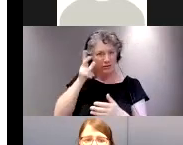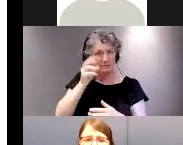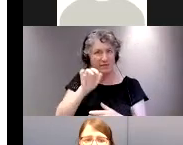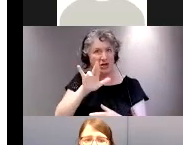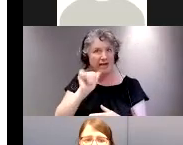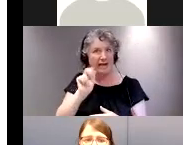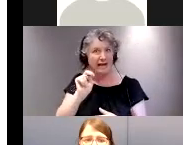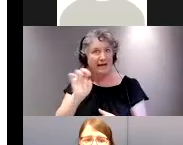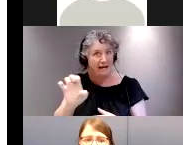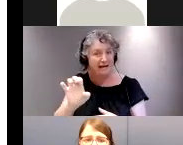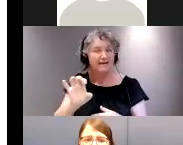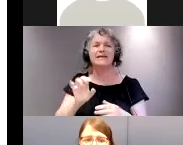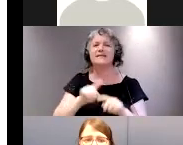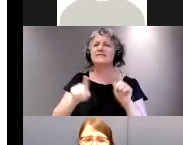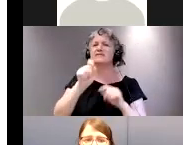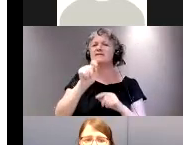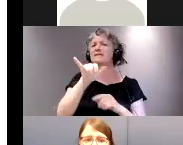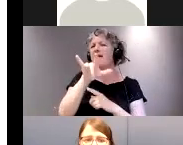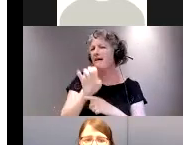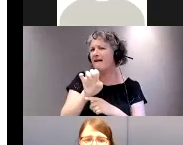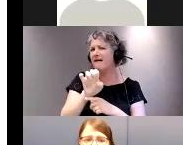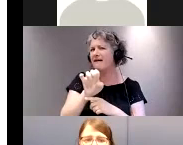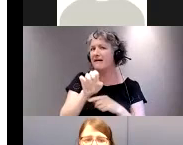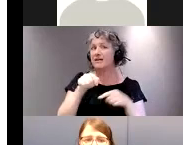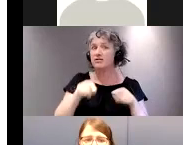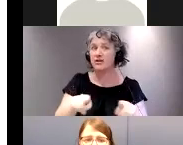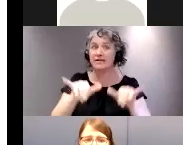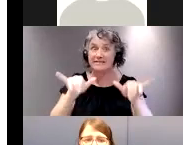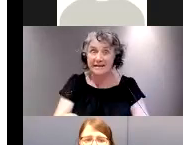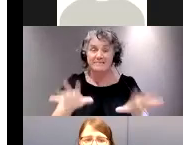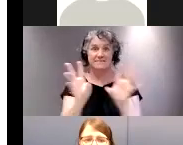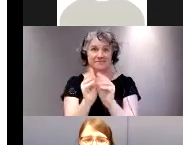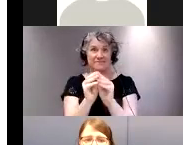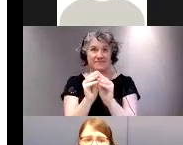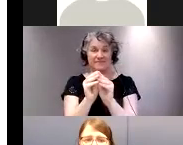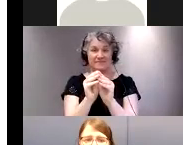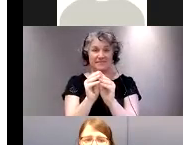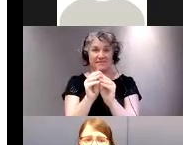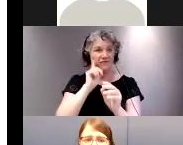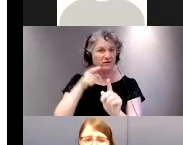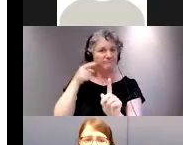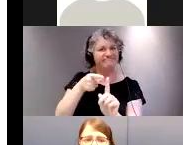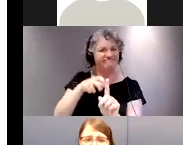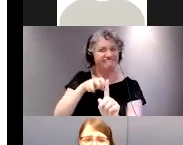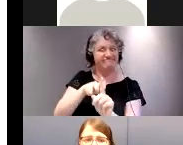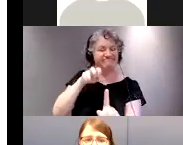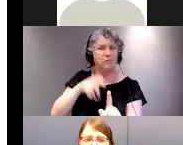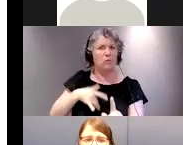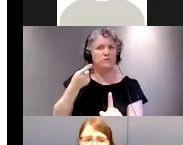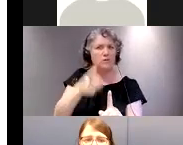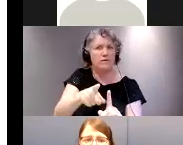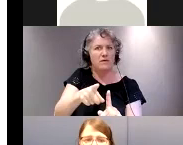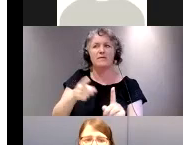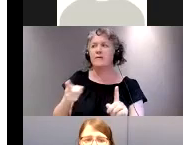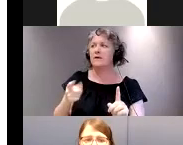different styles, sometimes in the same mediations and the same meetings, to kind of get to the core of what's happening and get people to